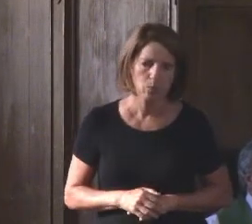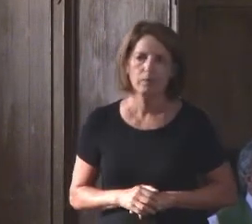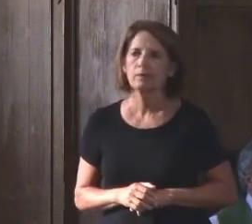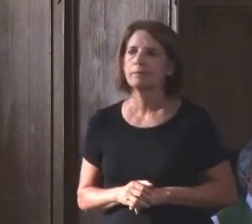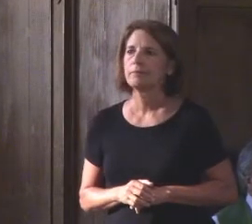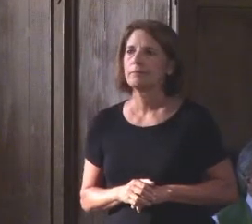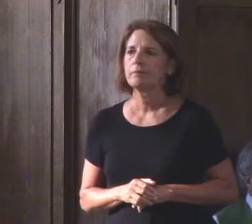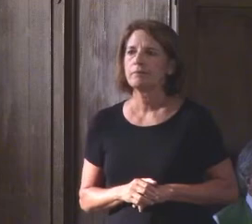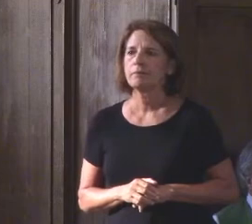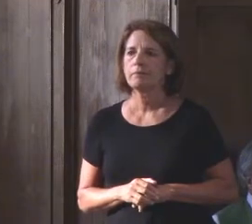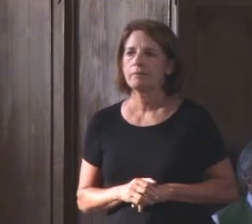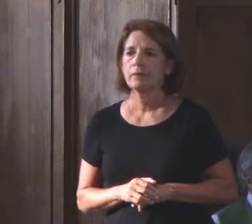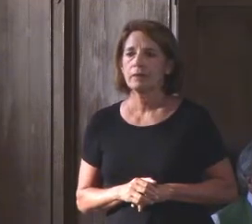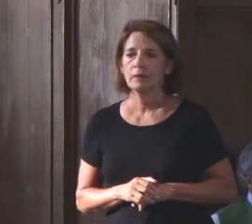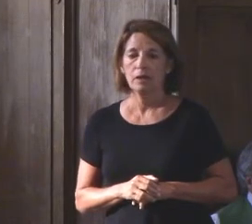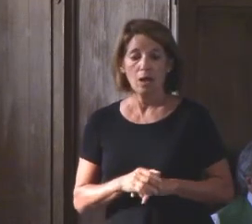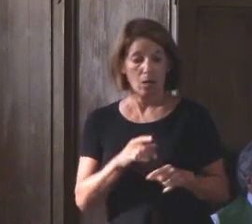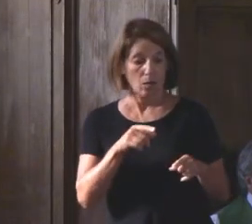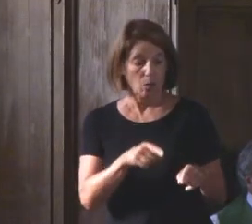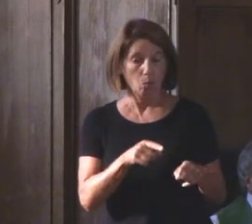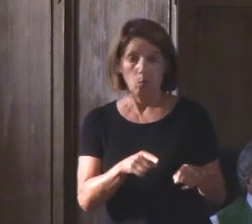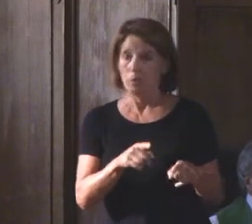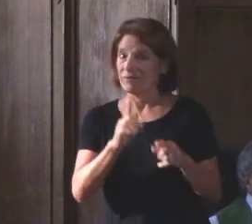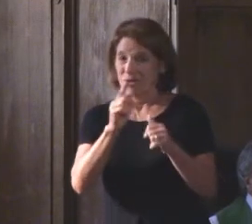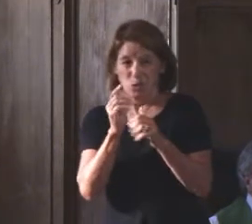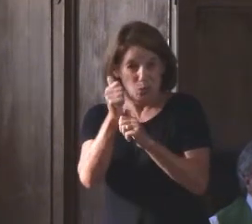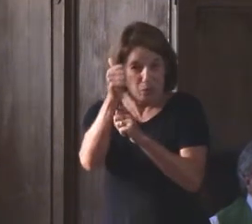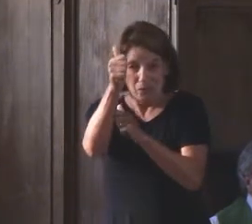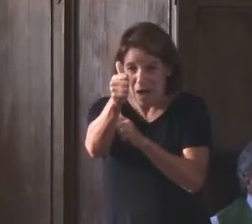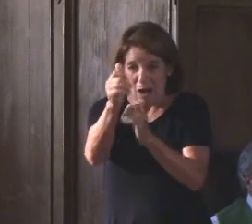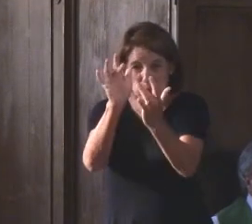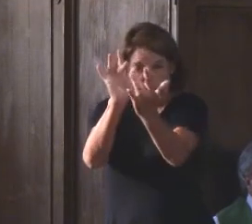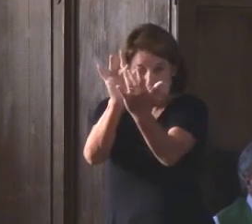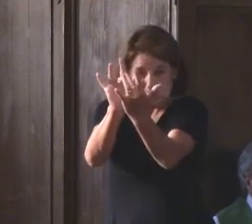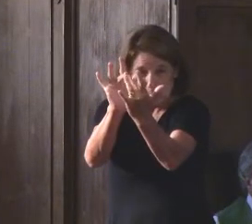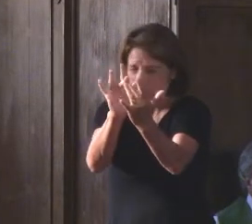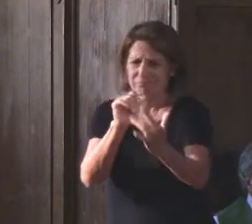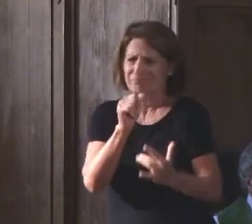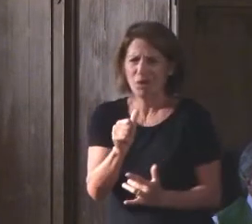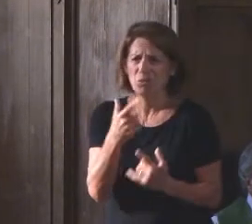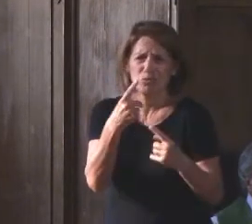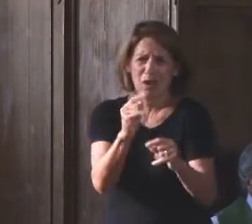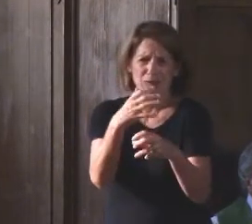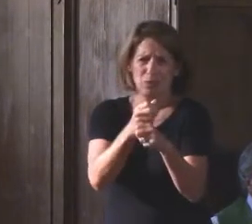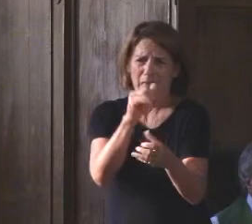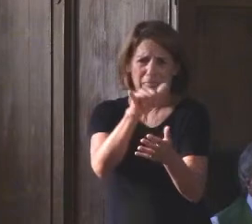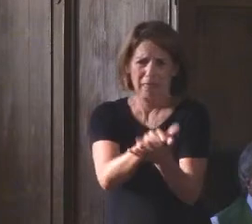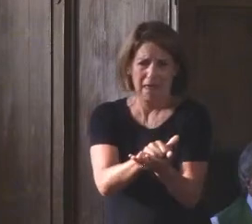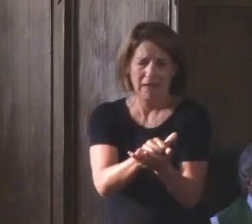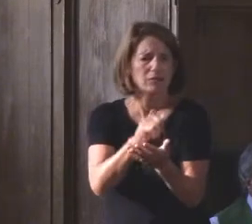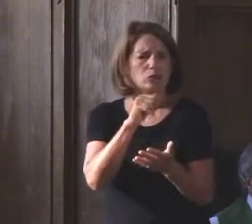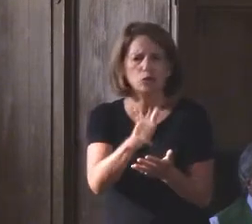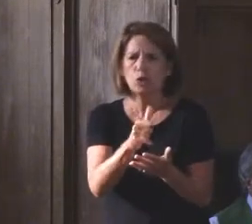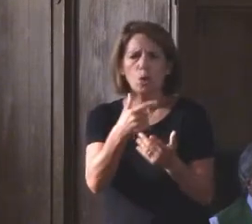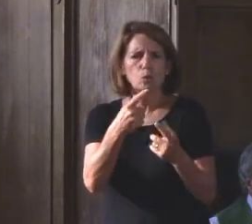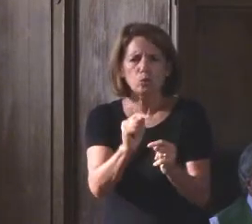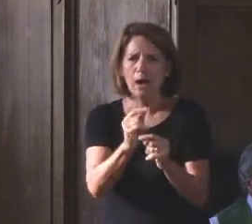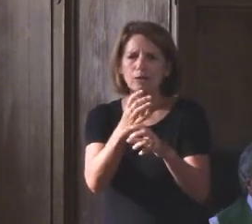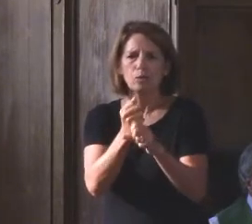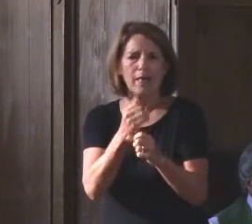What is too magnificent for you, seek not. Into things beyond your strength, search